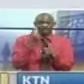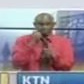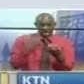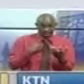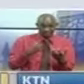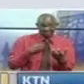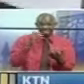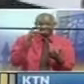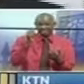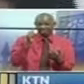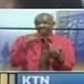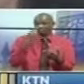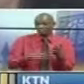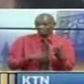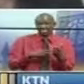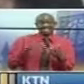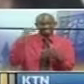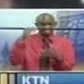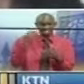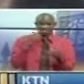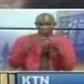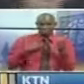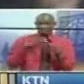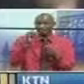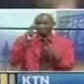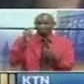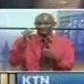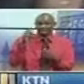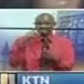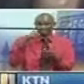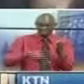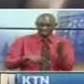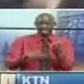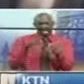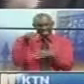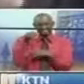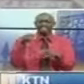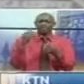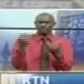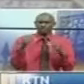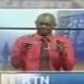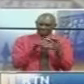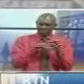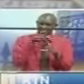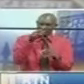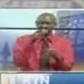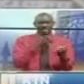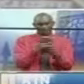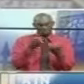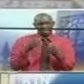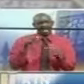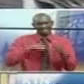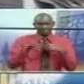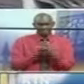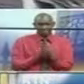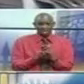Technology, Senior Deputy Director of Education Margaret Murage urged the youth to participate in this economic activity. The low interest